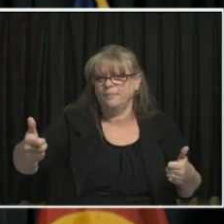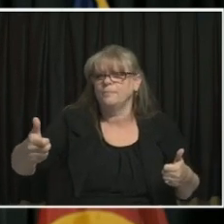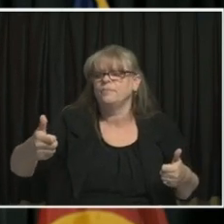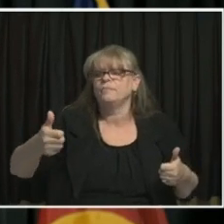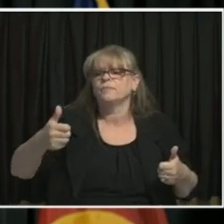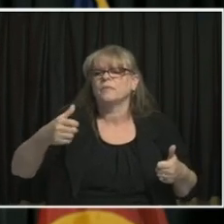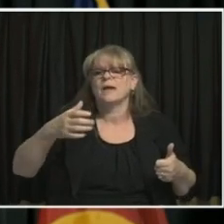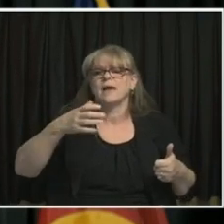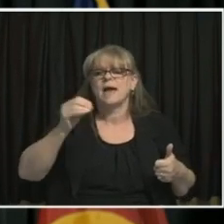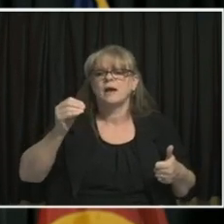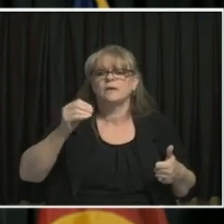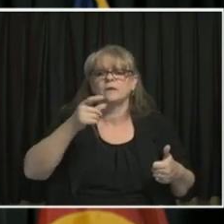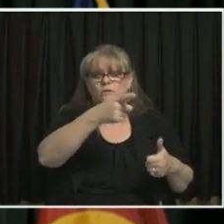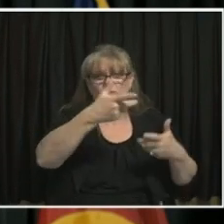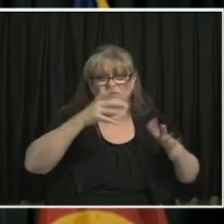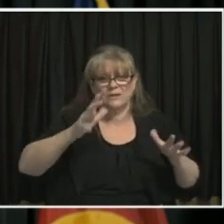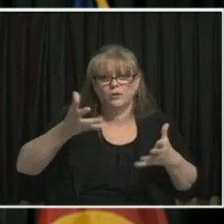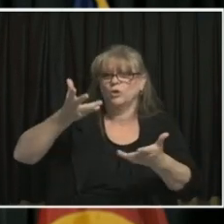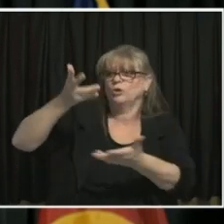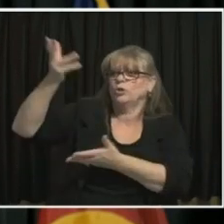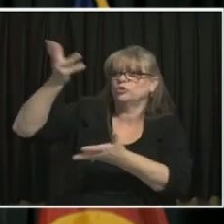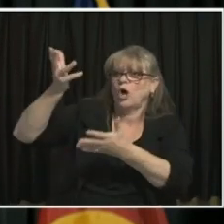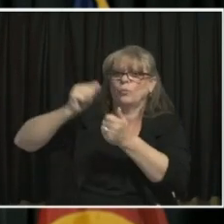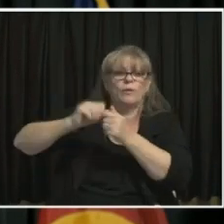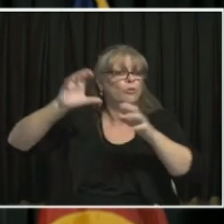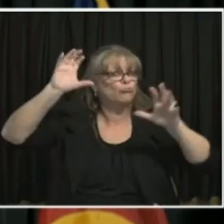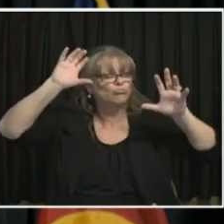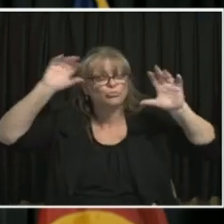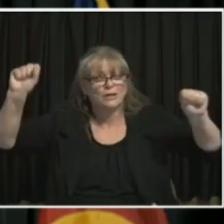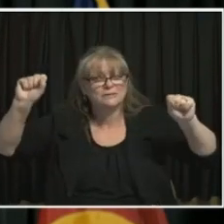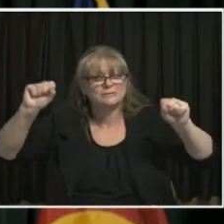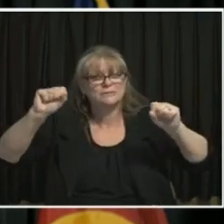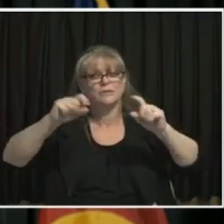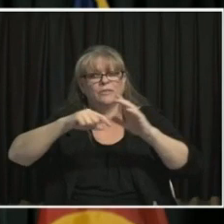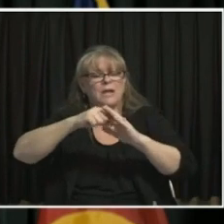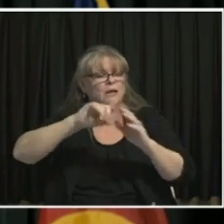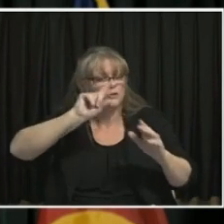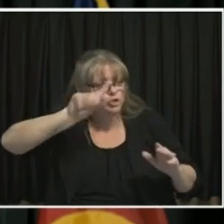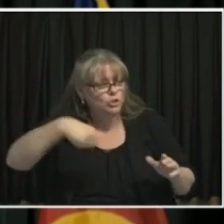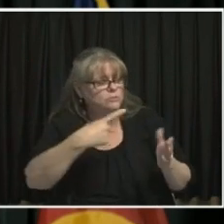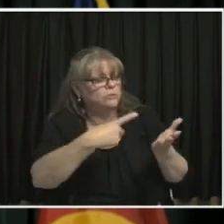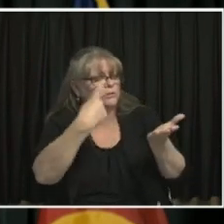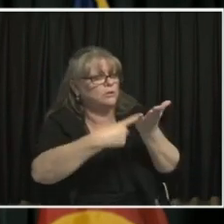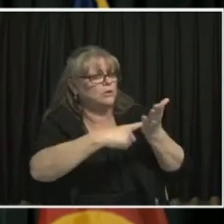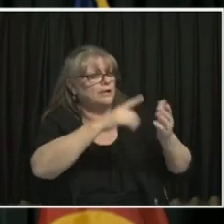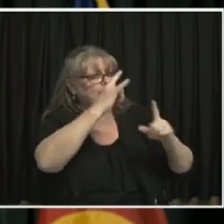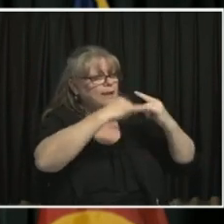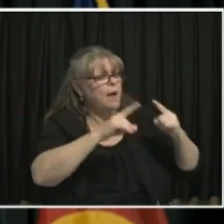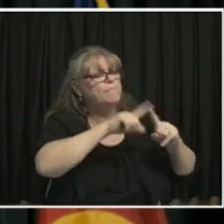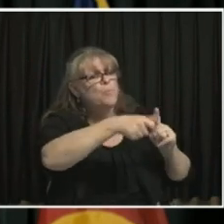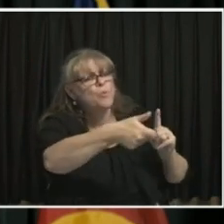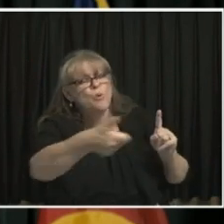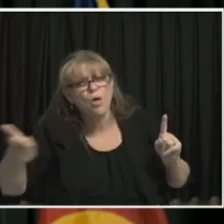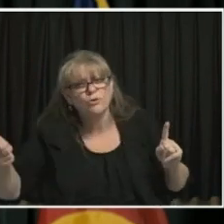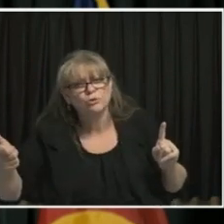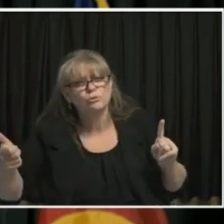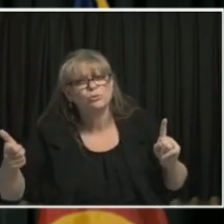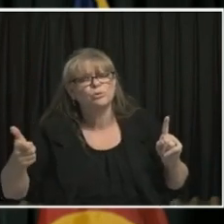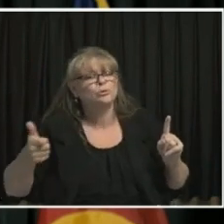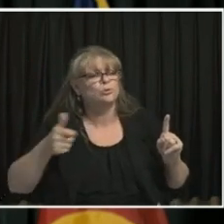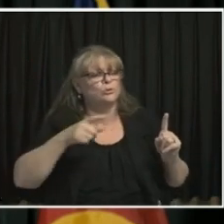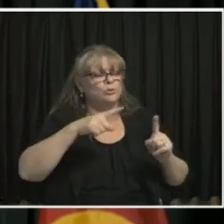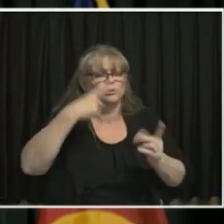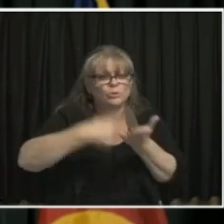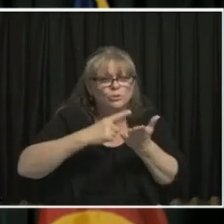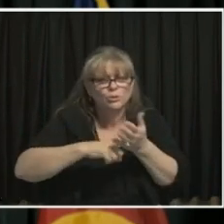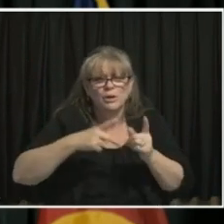but what are you telling the federal government when it comes to their campsites? Yeah, so I do plan to talk to the president about U.S.